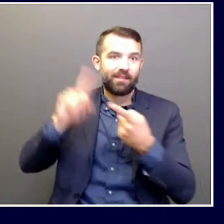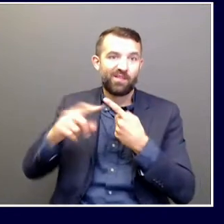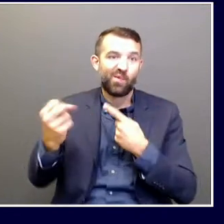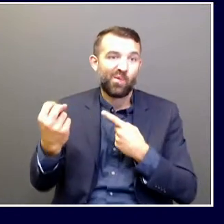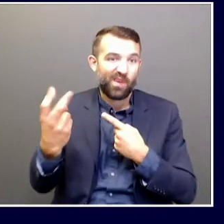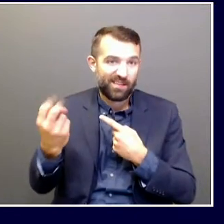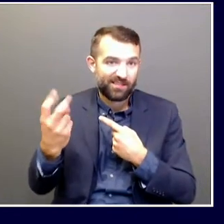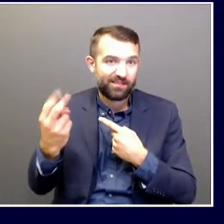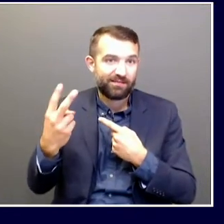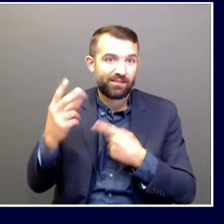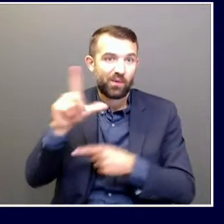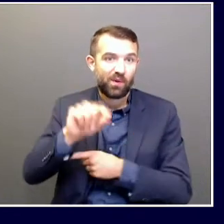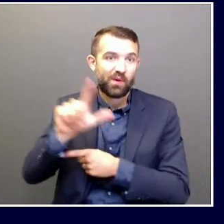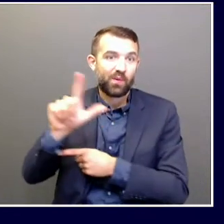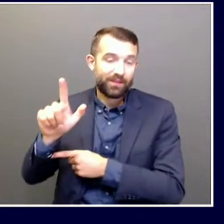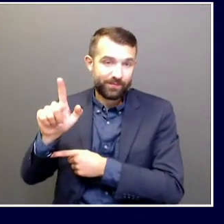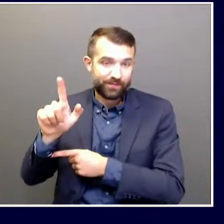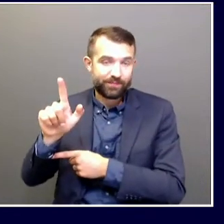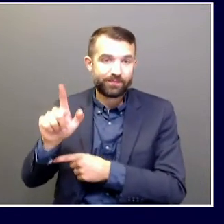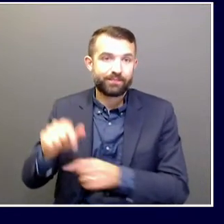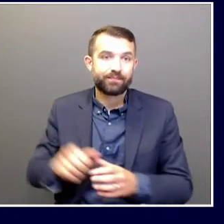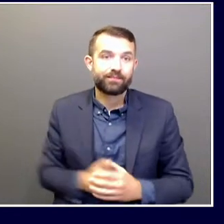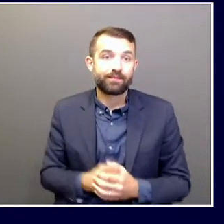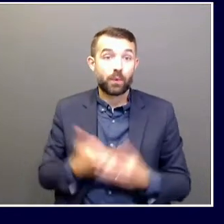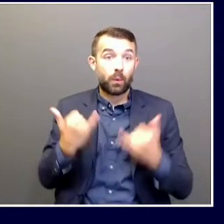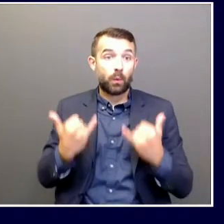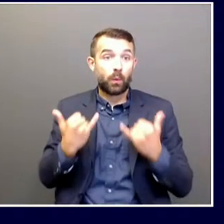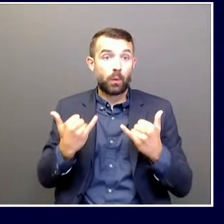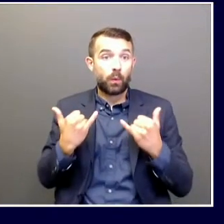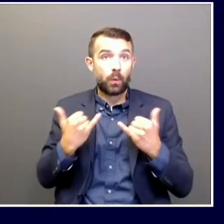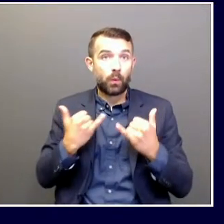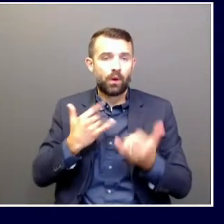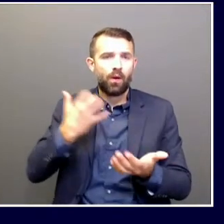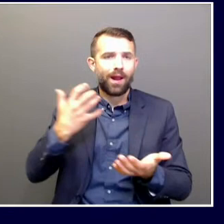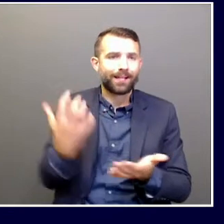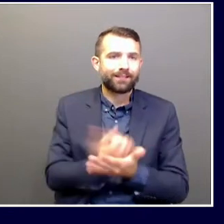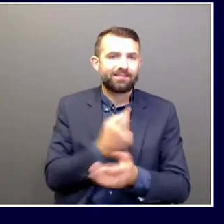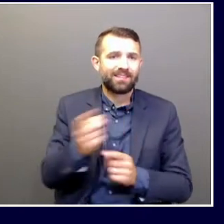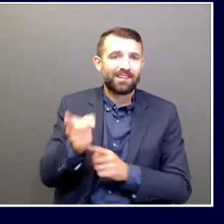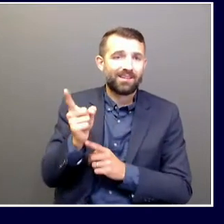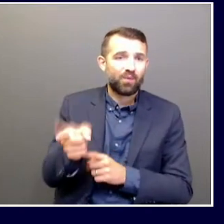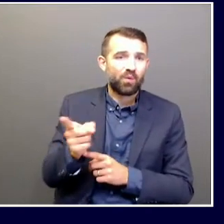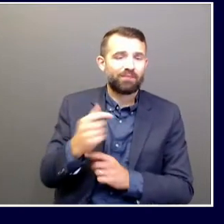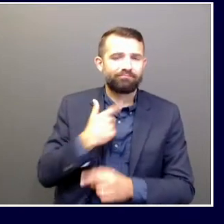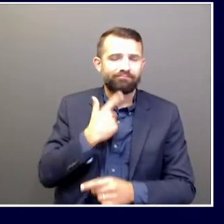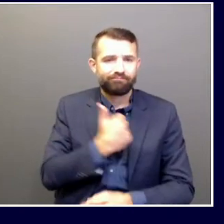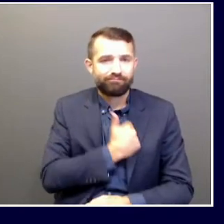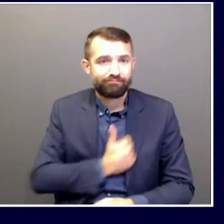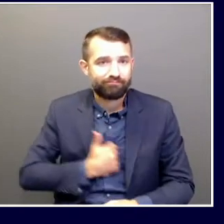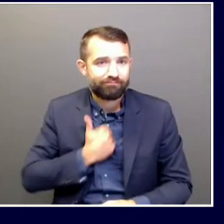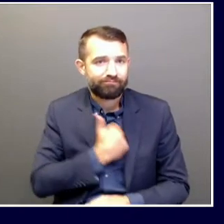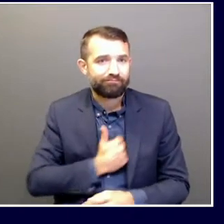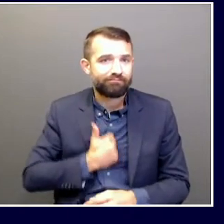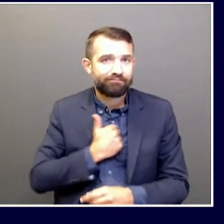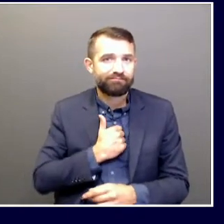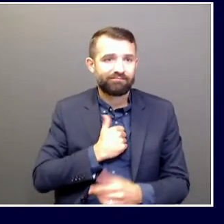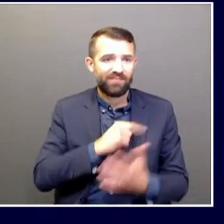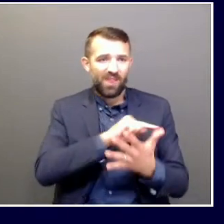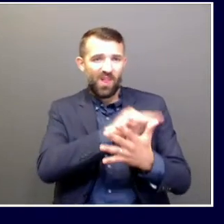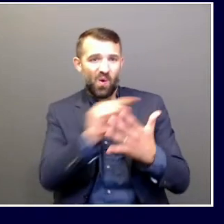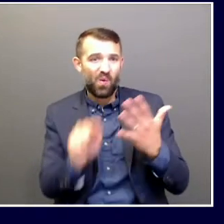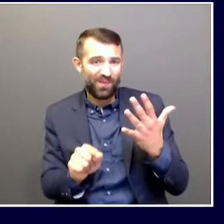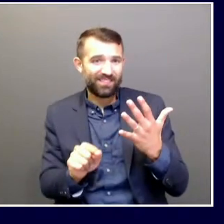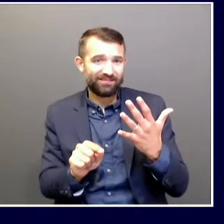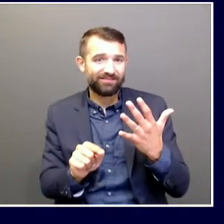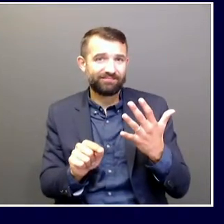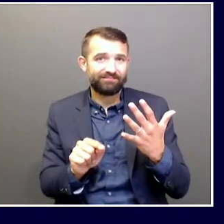We'd like to take a moment to offer our deepest condolences to the friends, family members, and communities of all those who